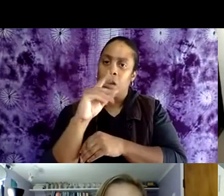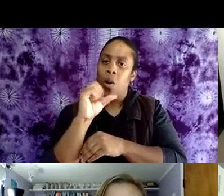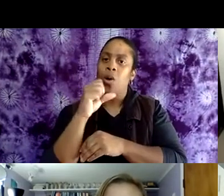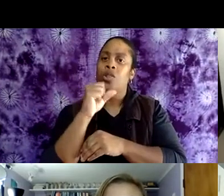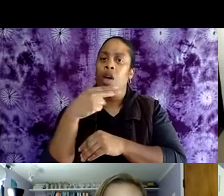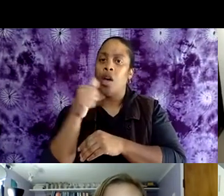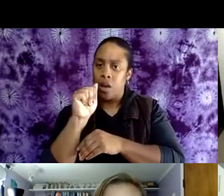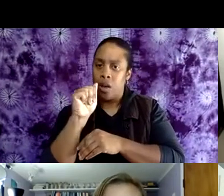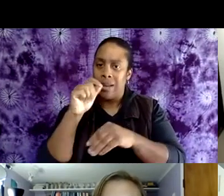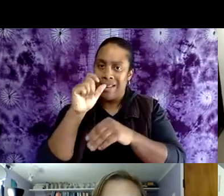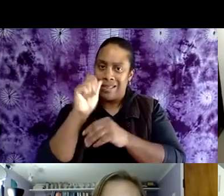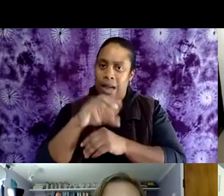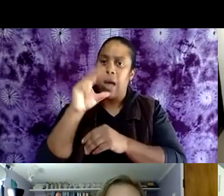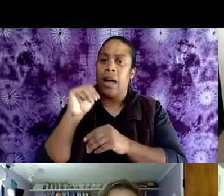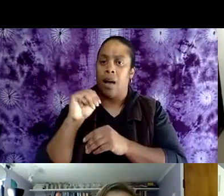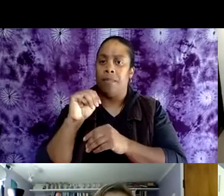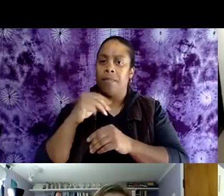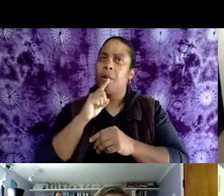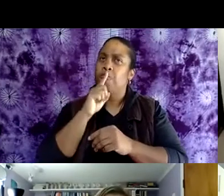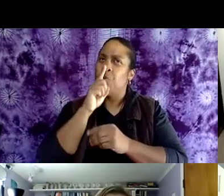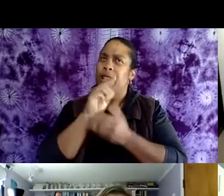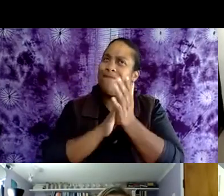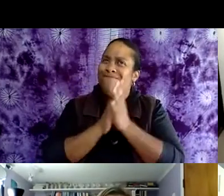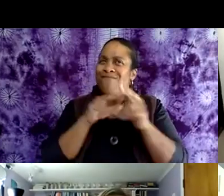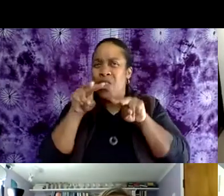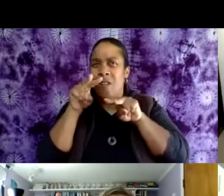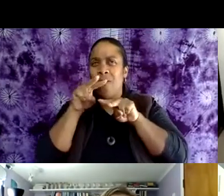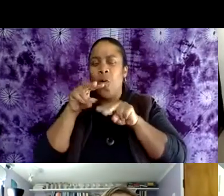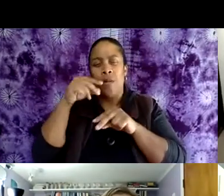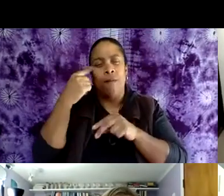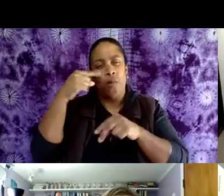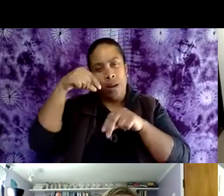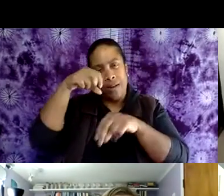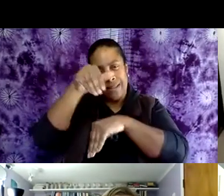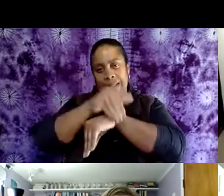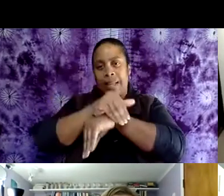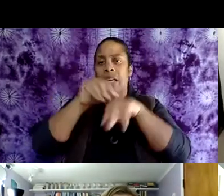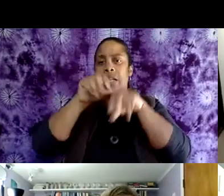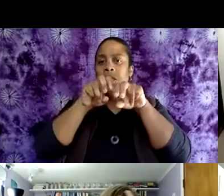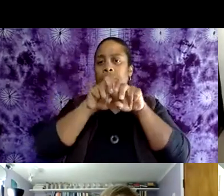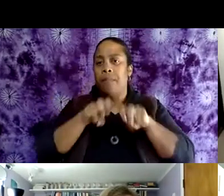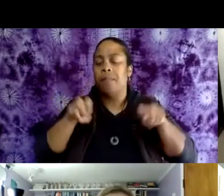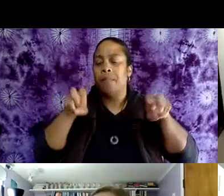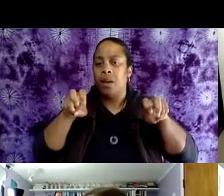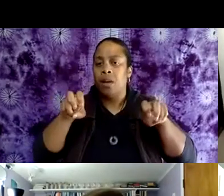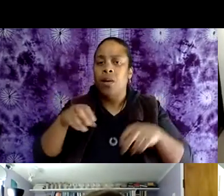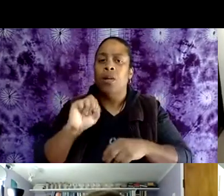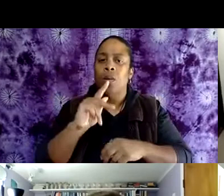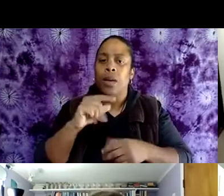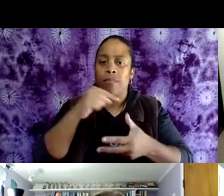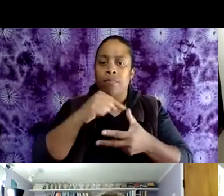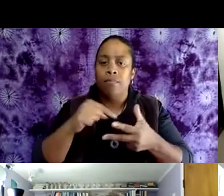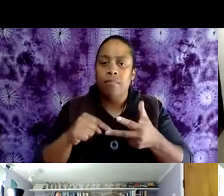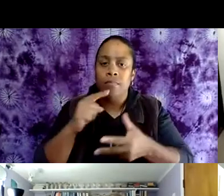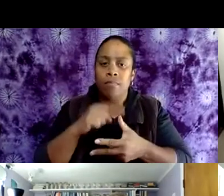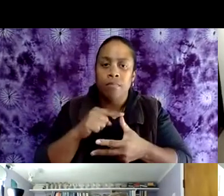this evening's chat. Thanks so much, Karen. All right, Audrey, and then Susan, then Henry.